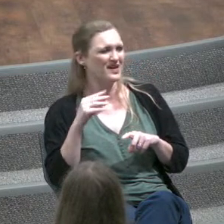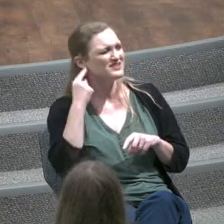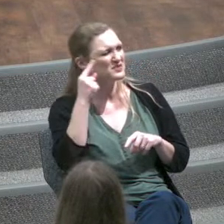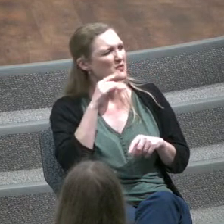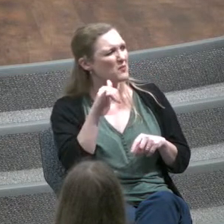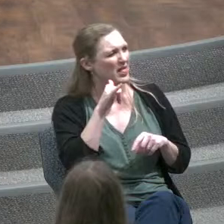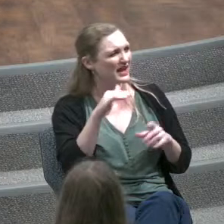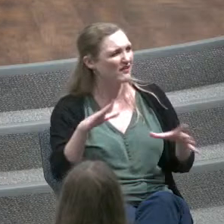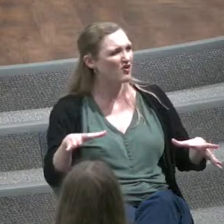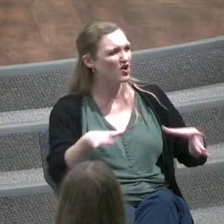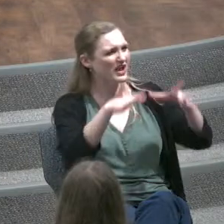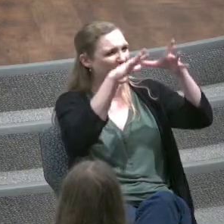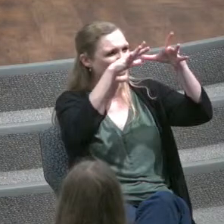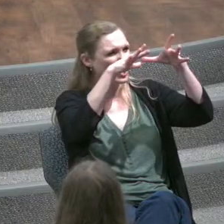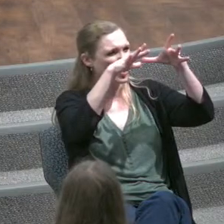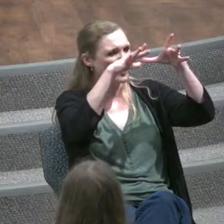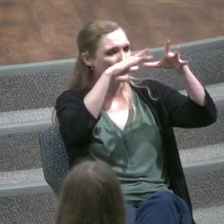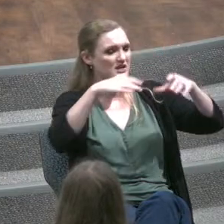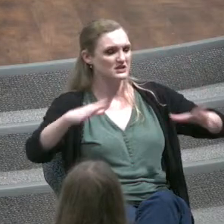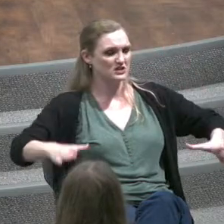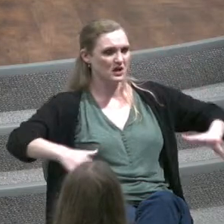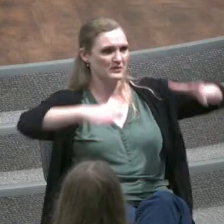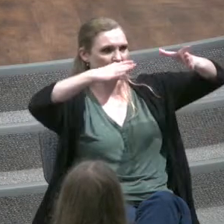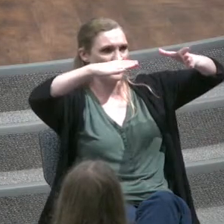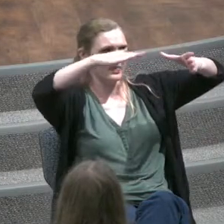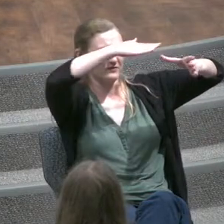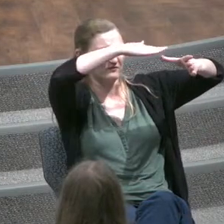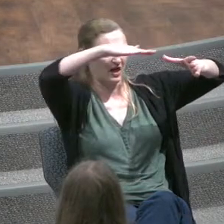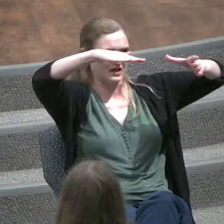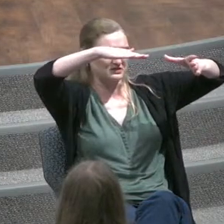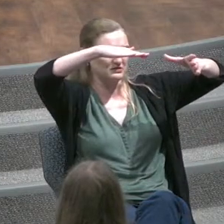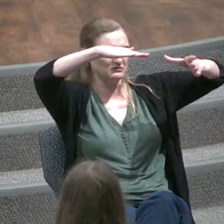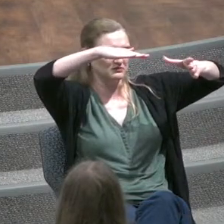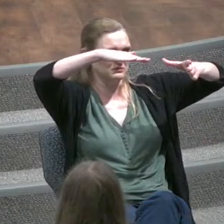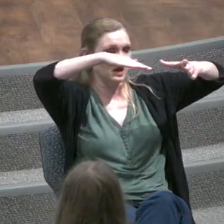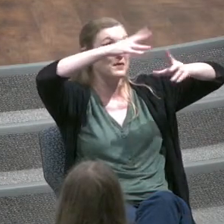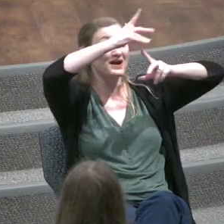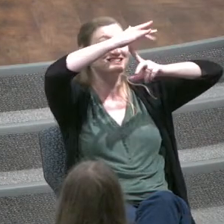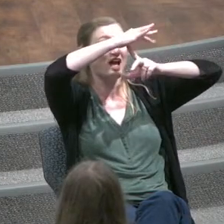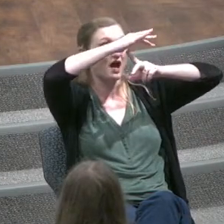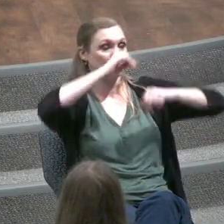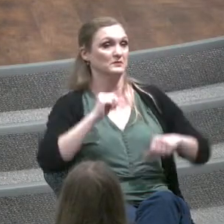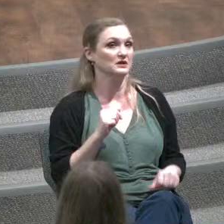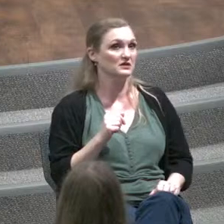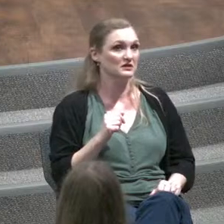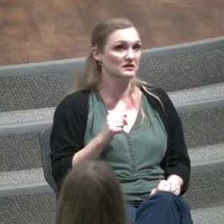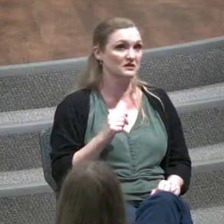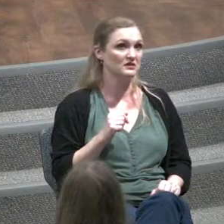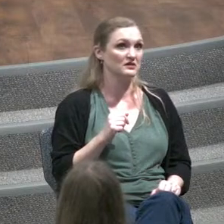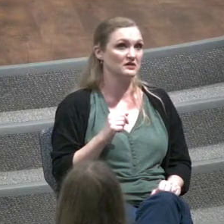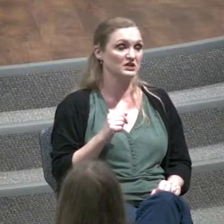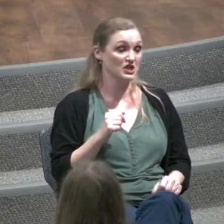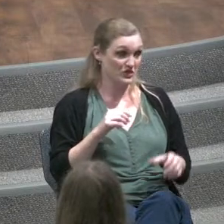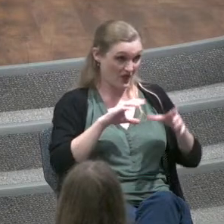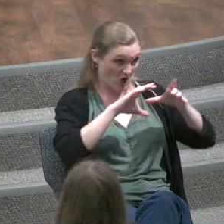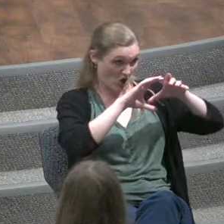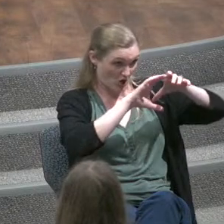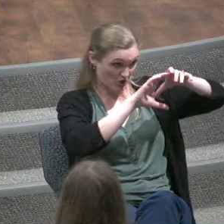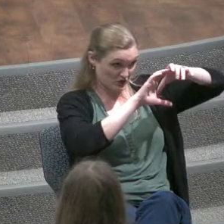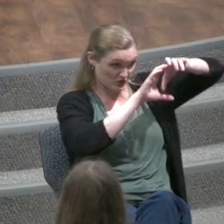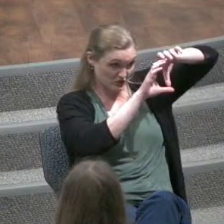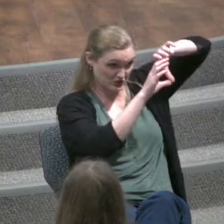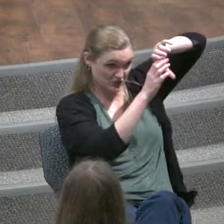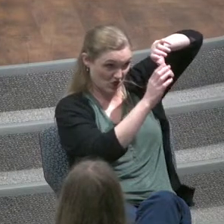of this like a volcano. It's like a mountain with a flat top, okay? From up on top, there are